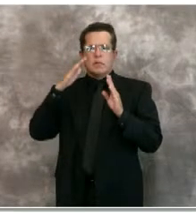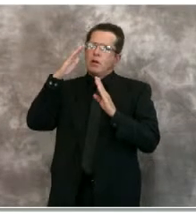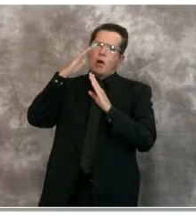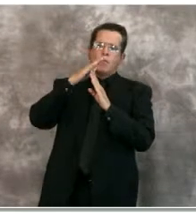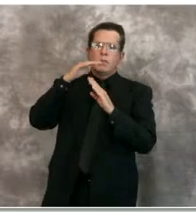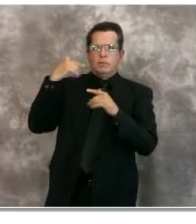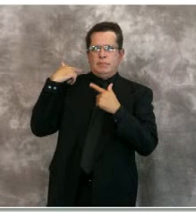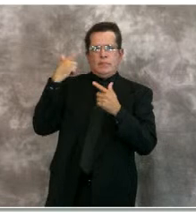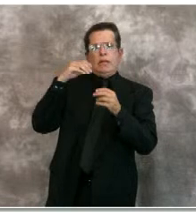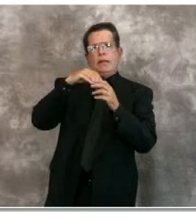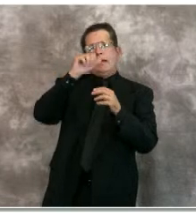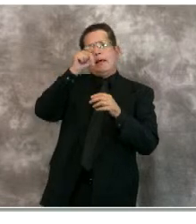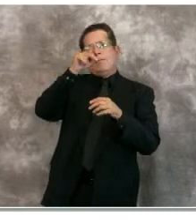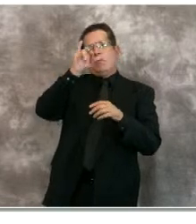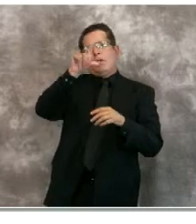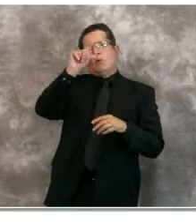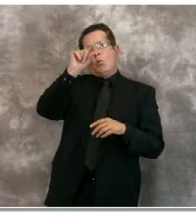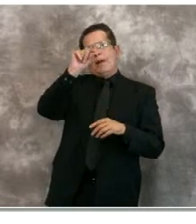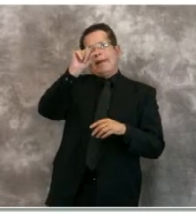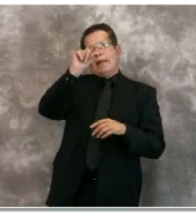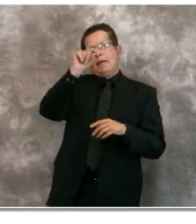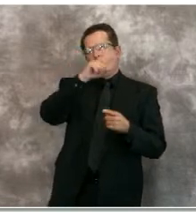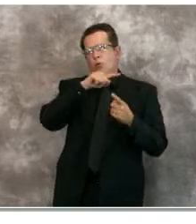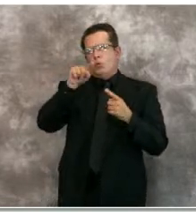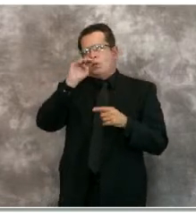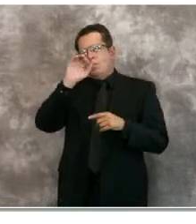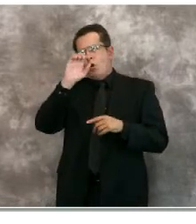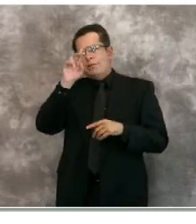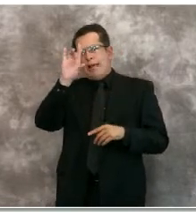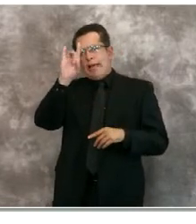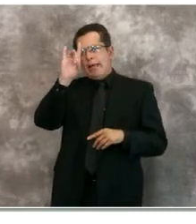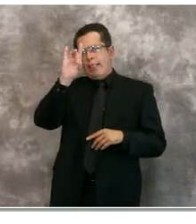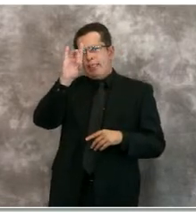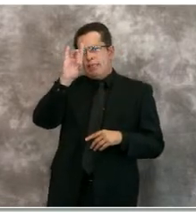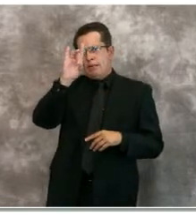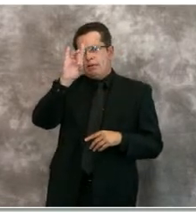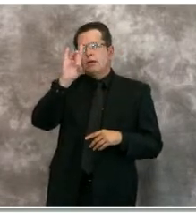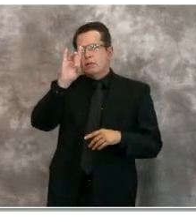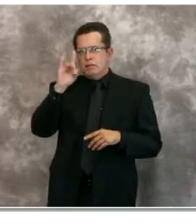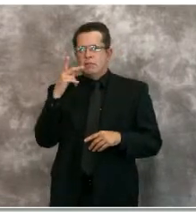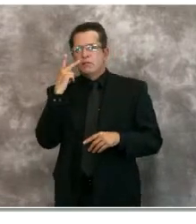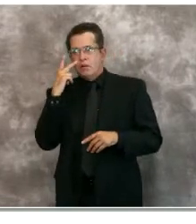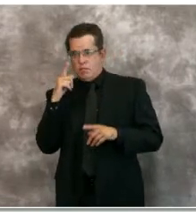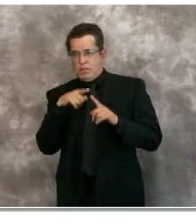around April 20th to March 8th, but here you can see that there is